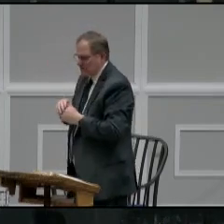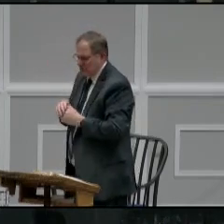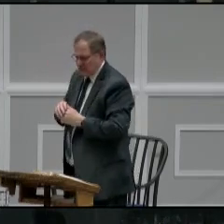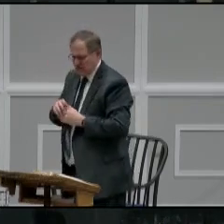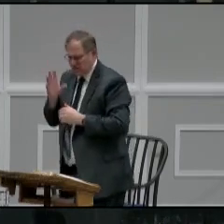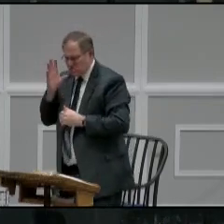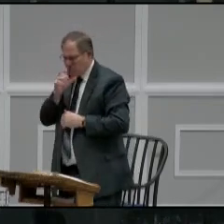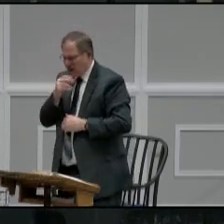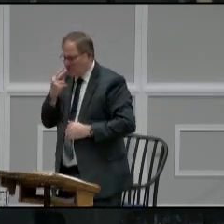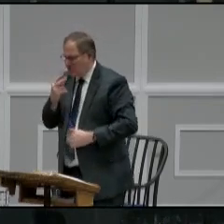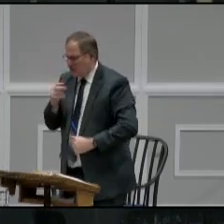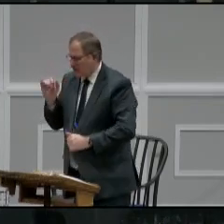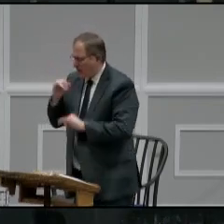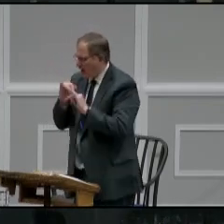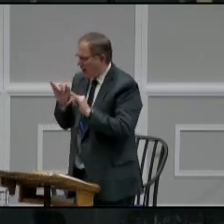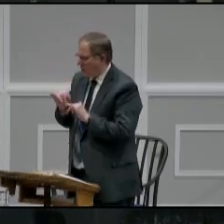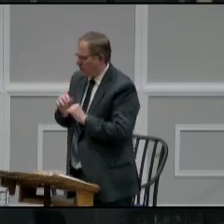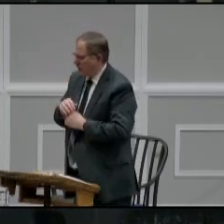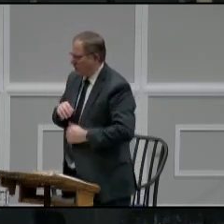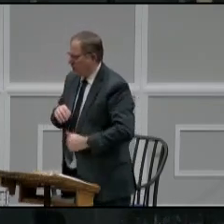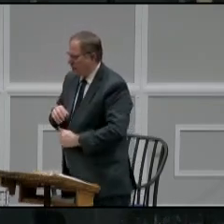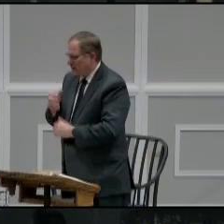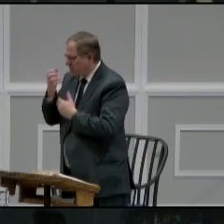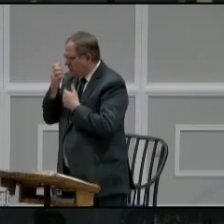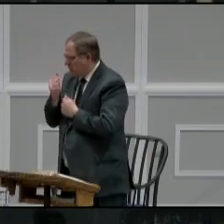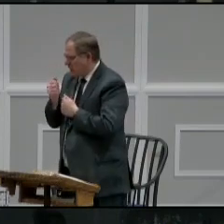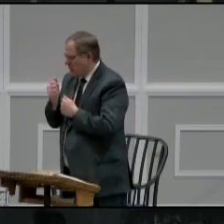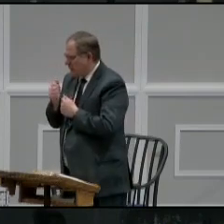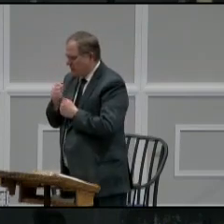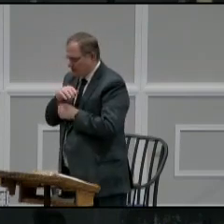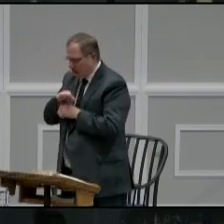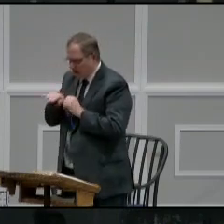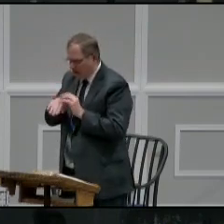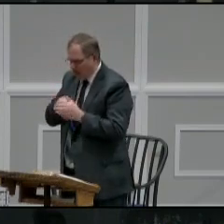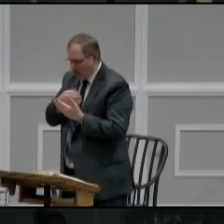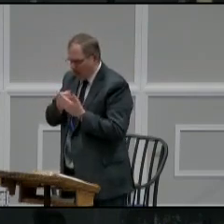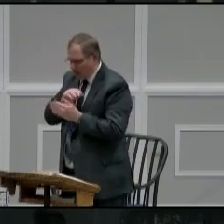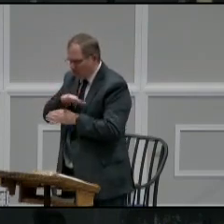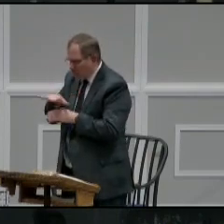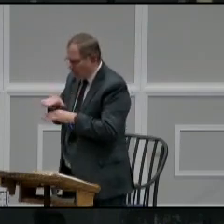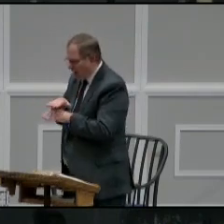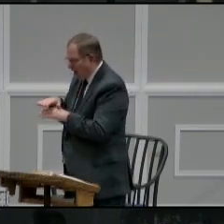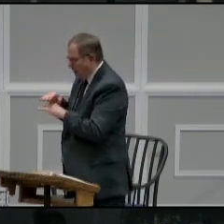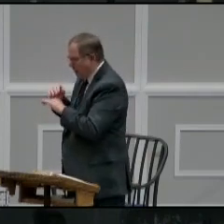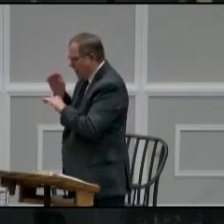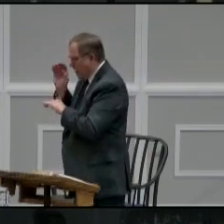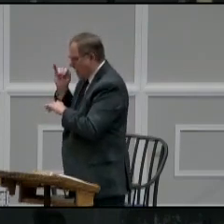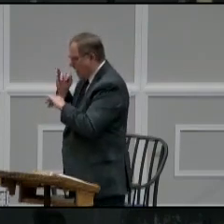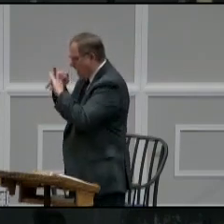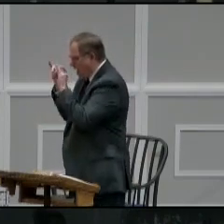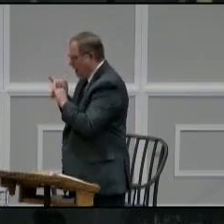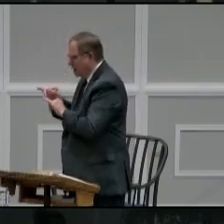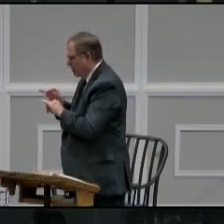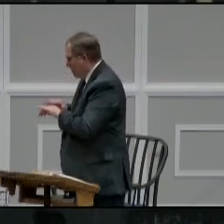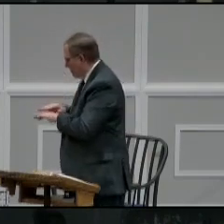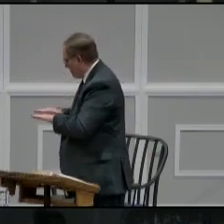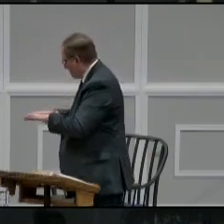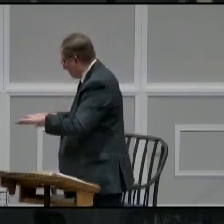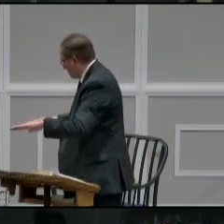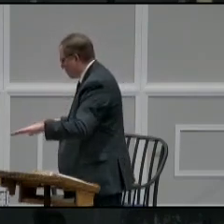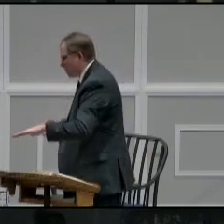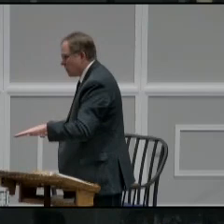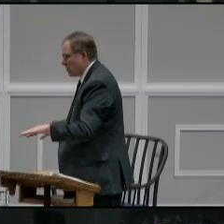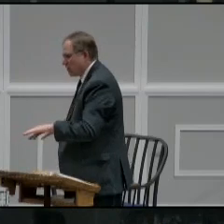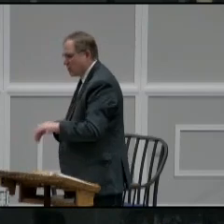most interesting thing to me was, all around the god on the floor, on the carpet there, were paper